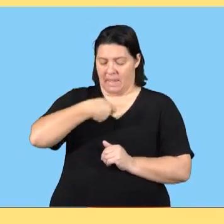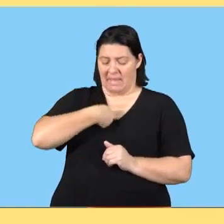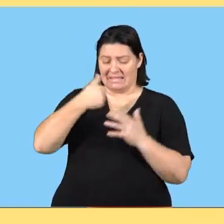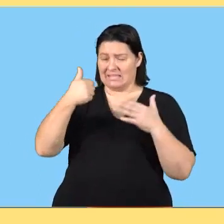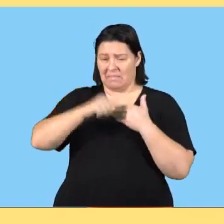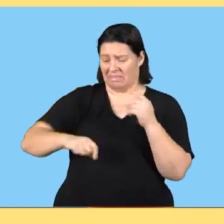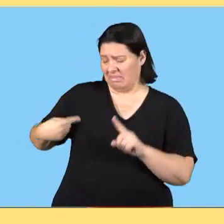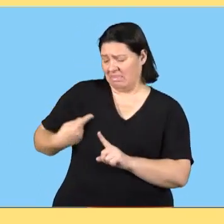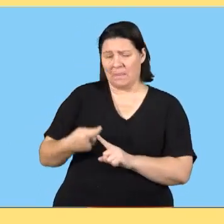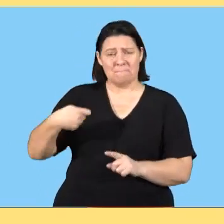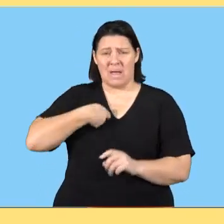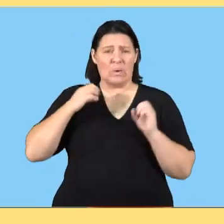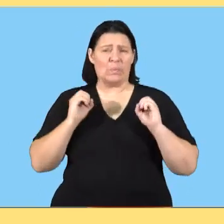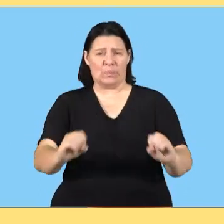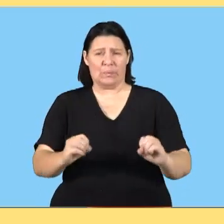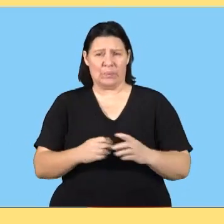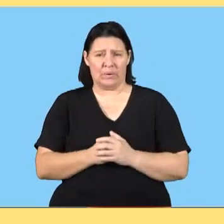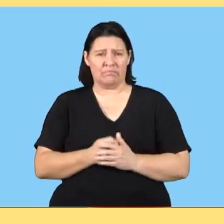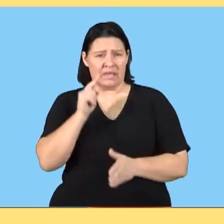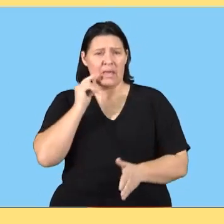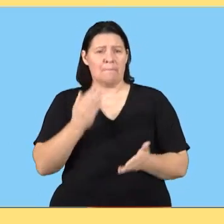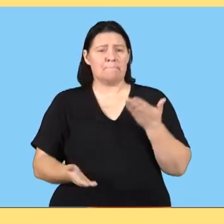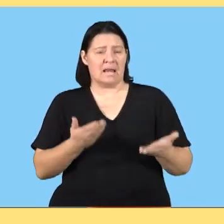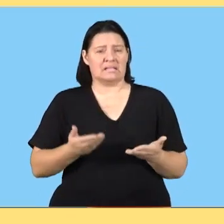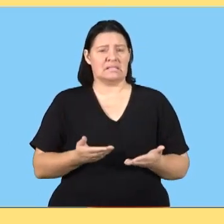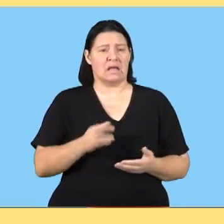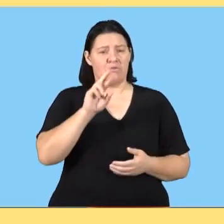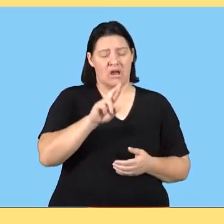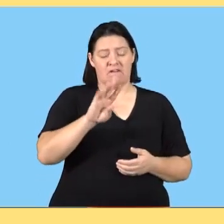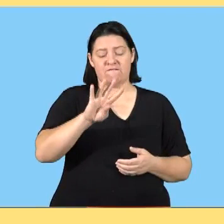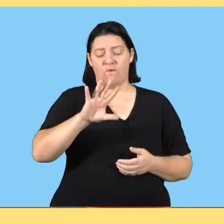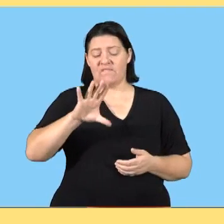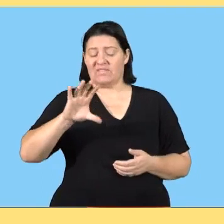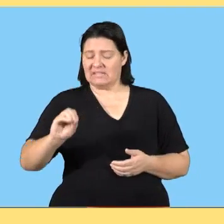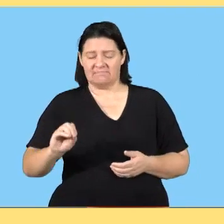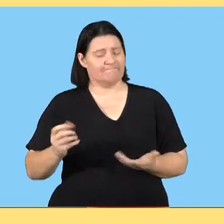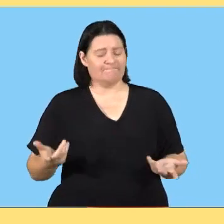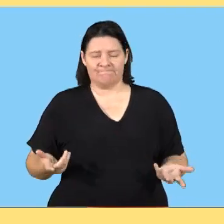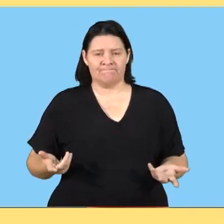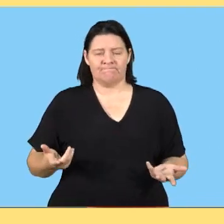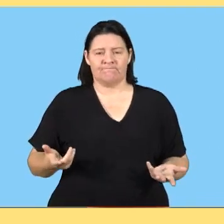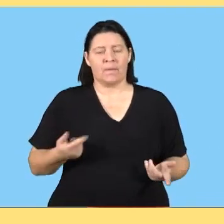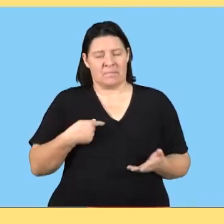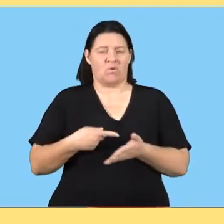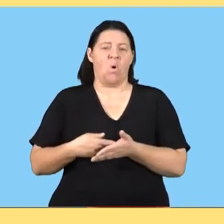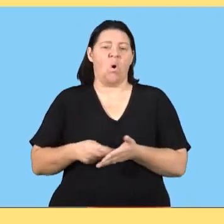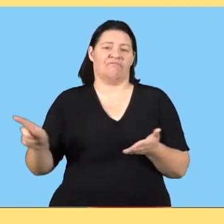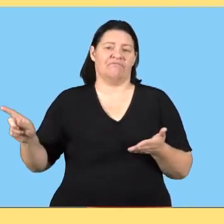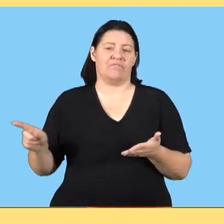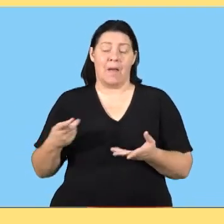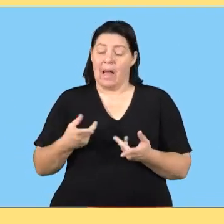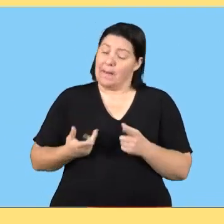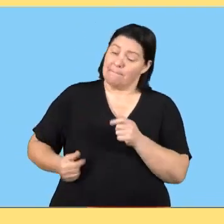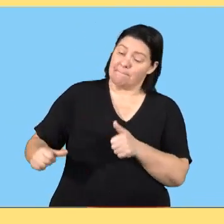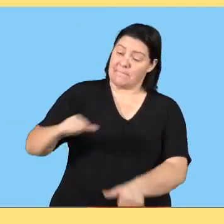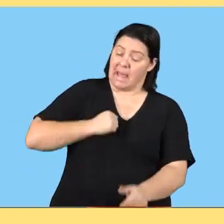found. His balance of 450 in his account must be written off as irrecoverable. That means